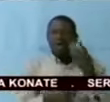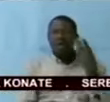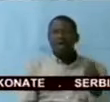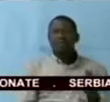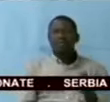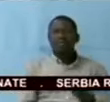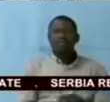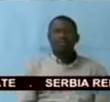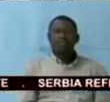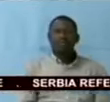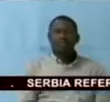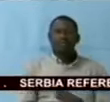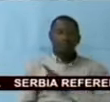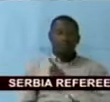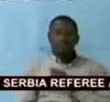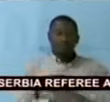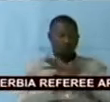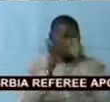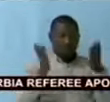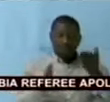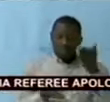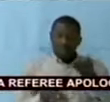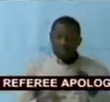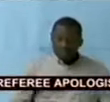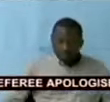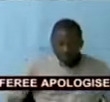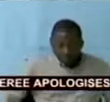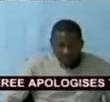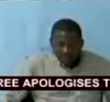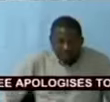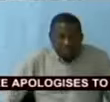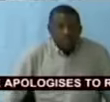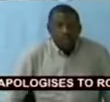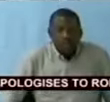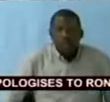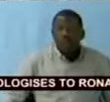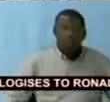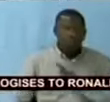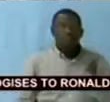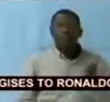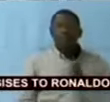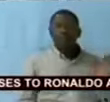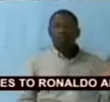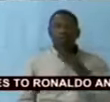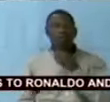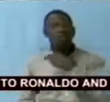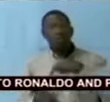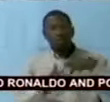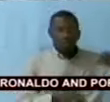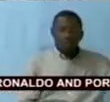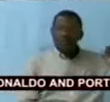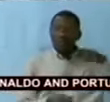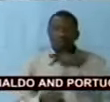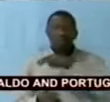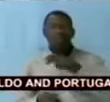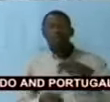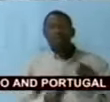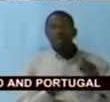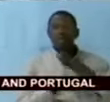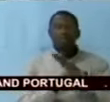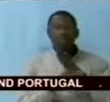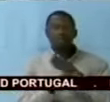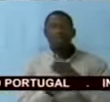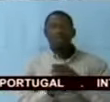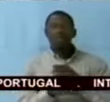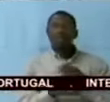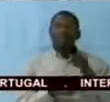Well, we were all there, right at the, in fact, we were going up and down between the court and the chambers, asking the clerks about